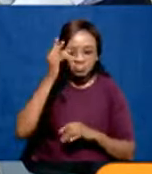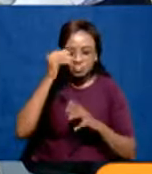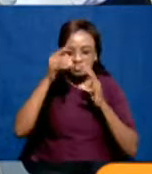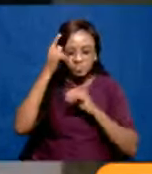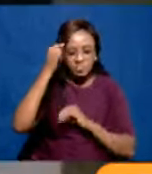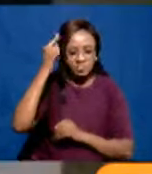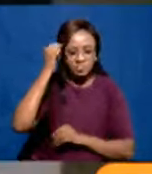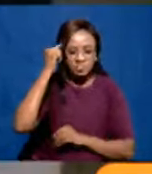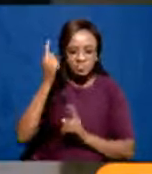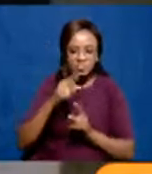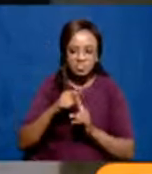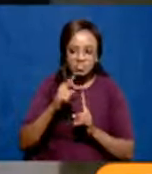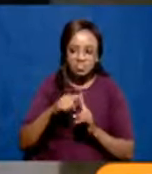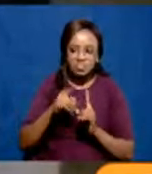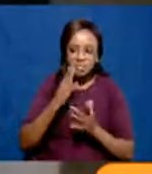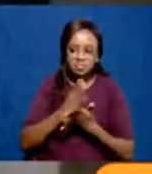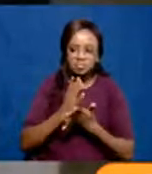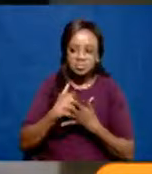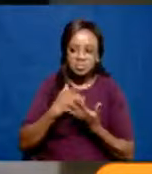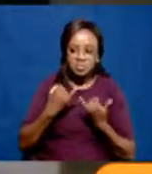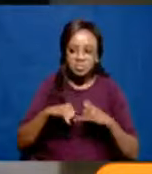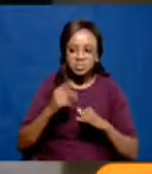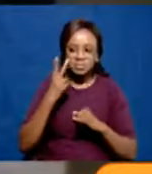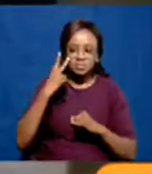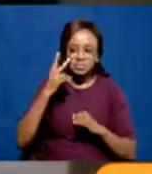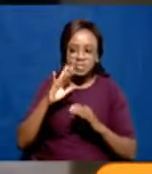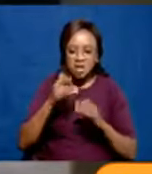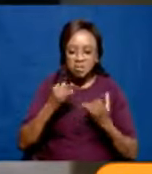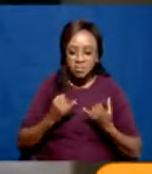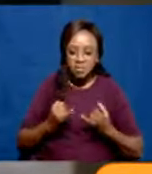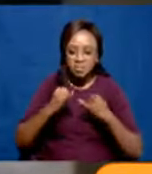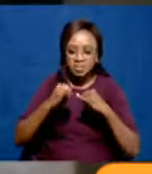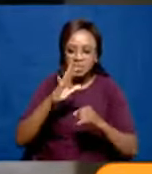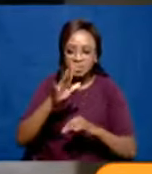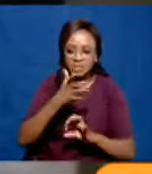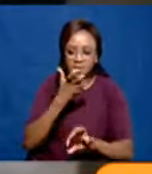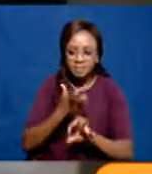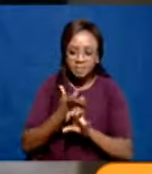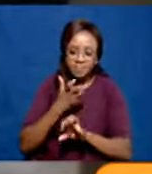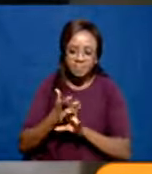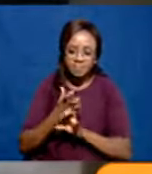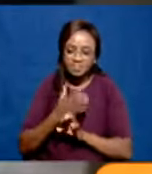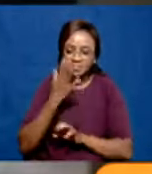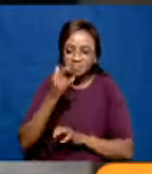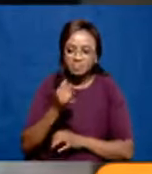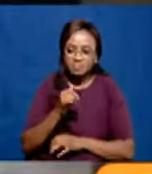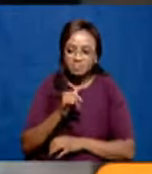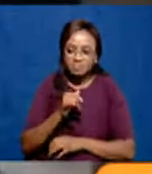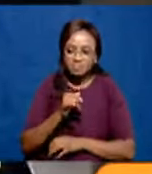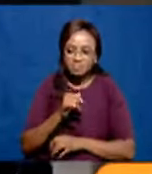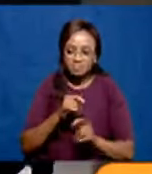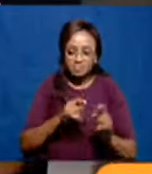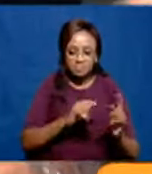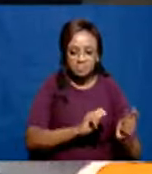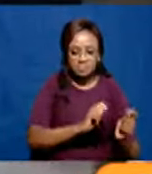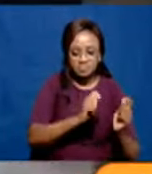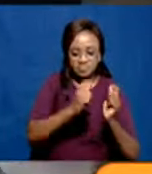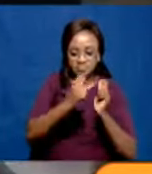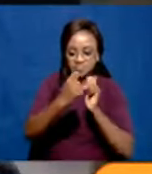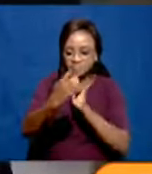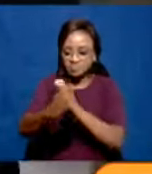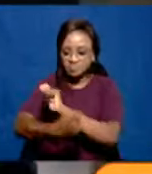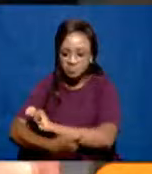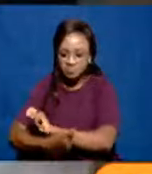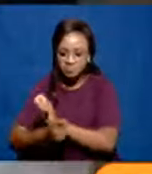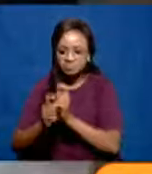again, I'm looking at the technicalities of the implementation, because you know that day of transition, all that